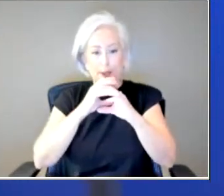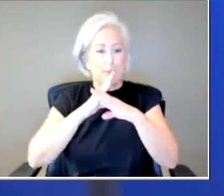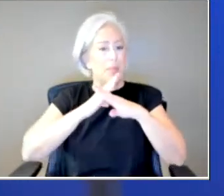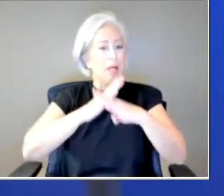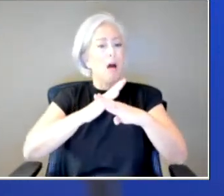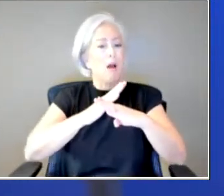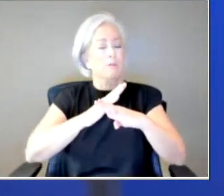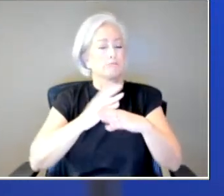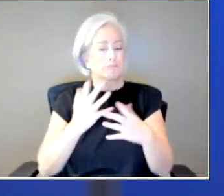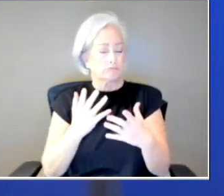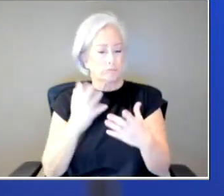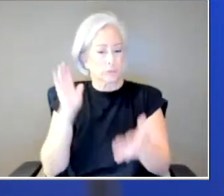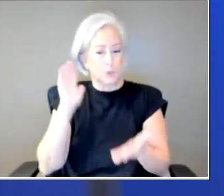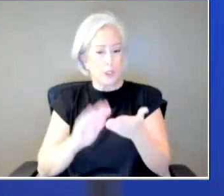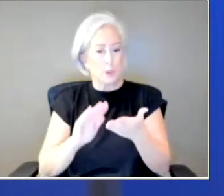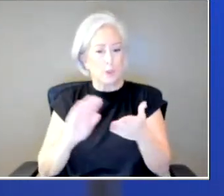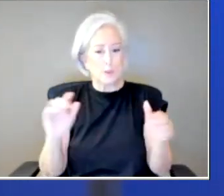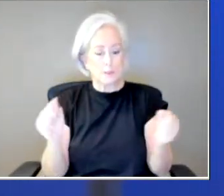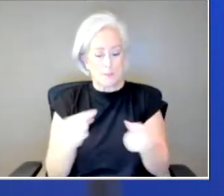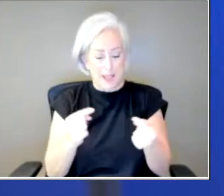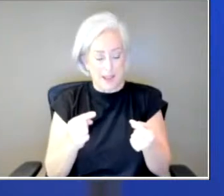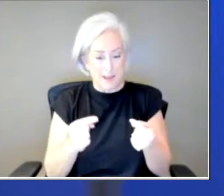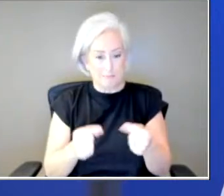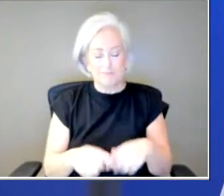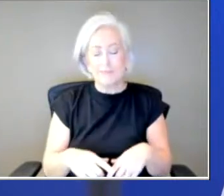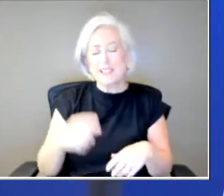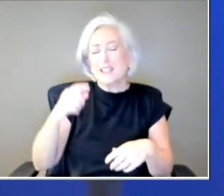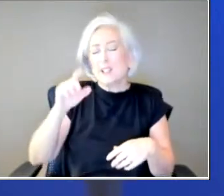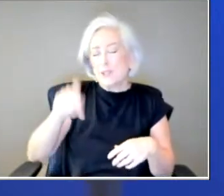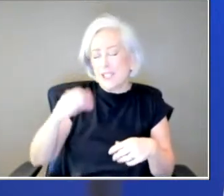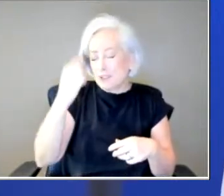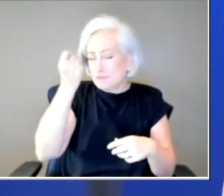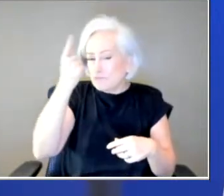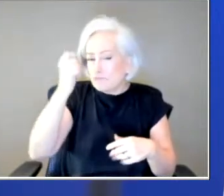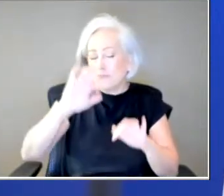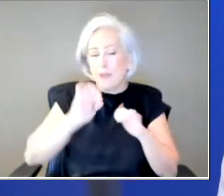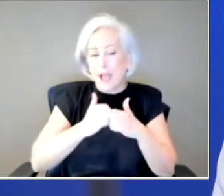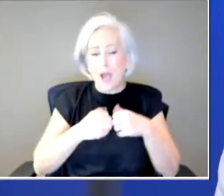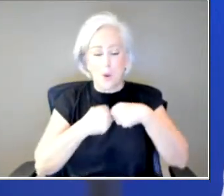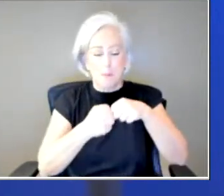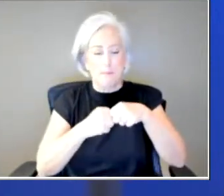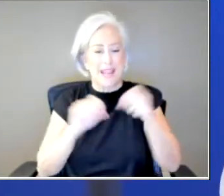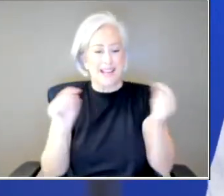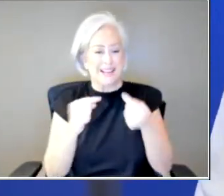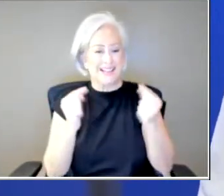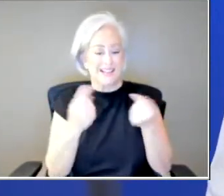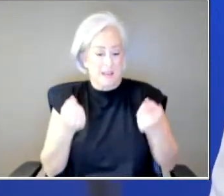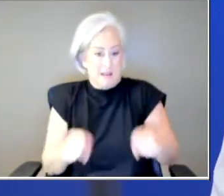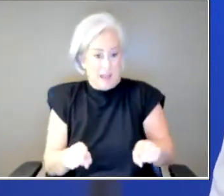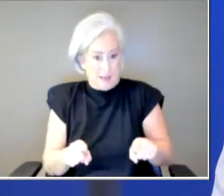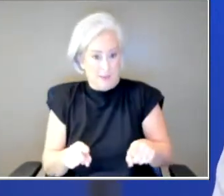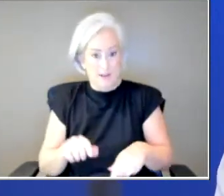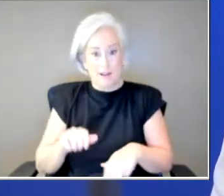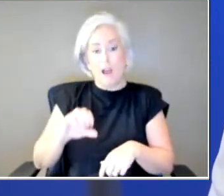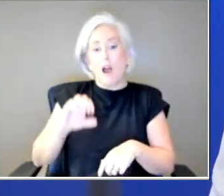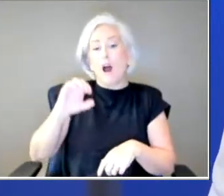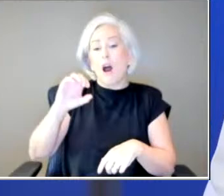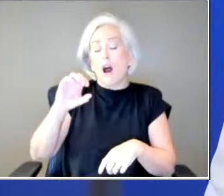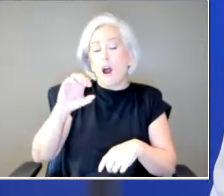the mechanism of pain generation in the knee. So when people have osteoarthritis, they get pain. As they